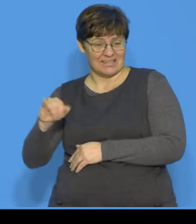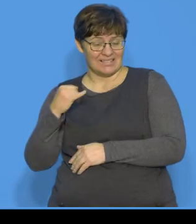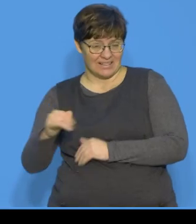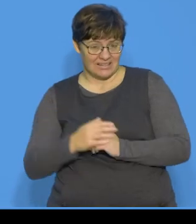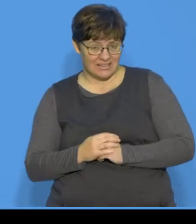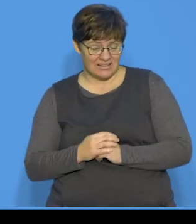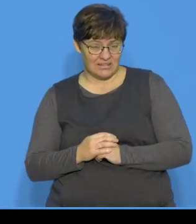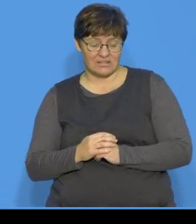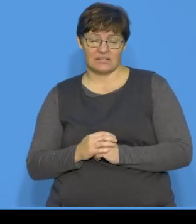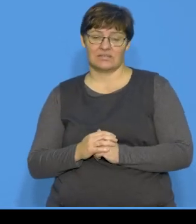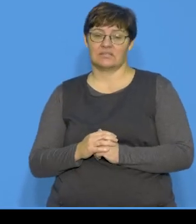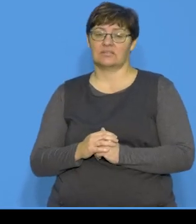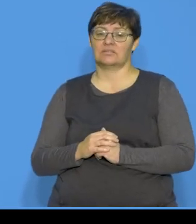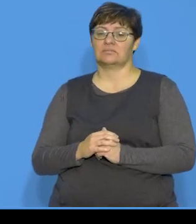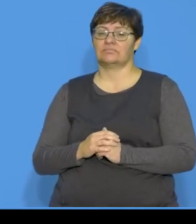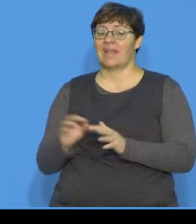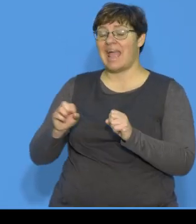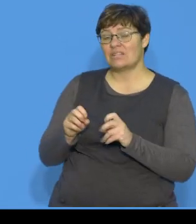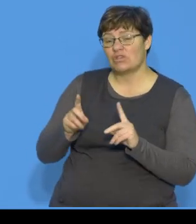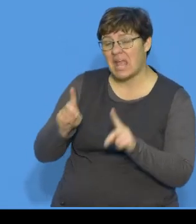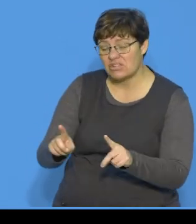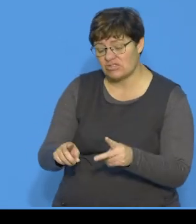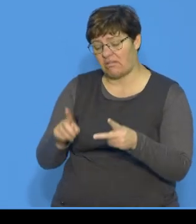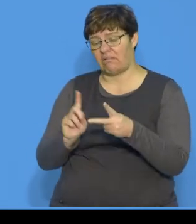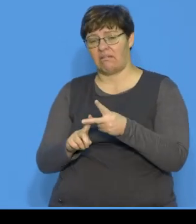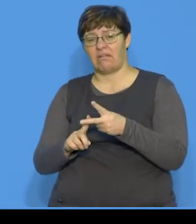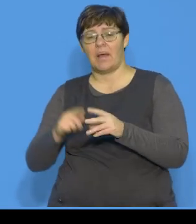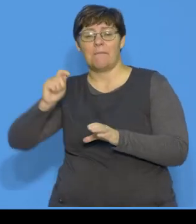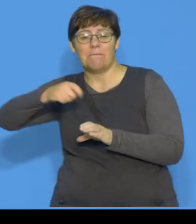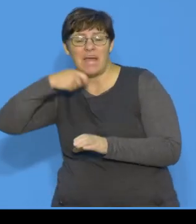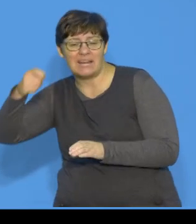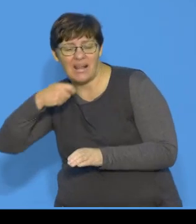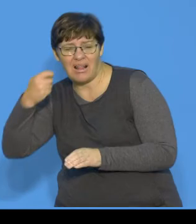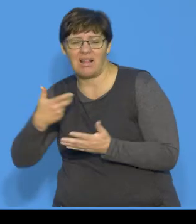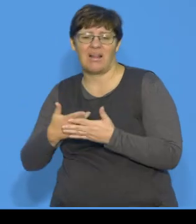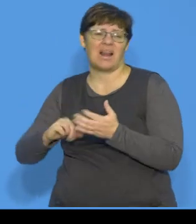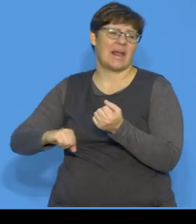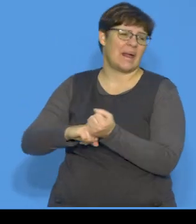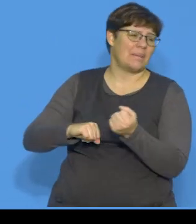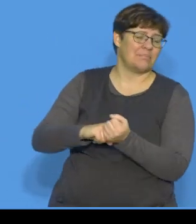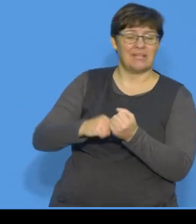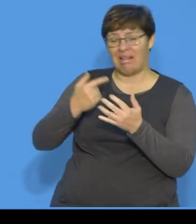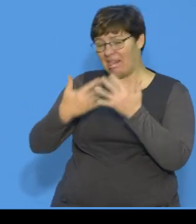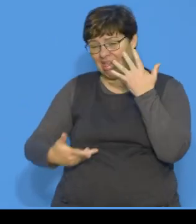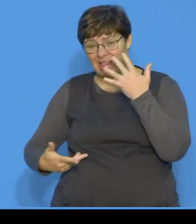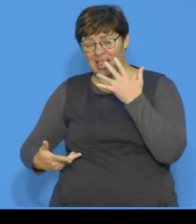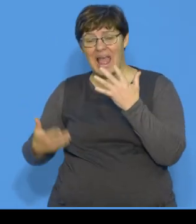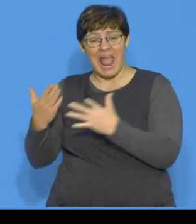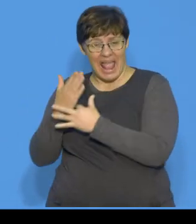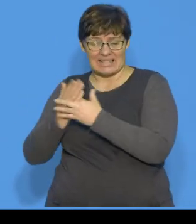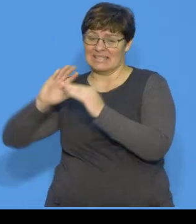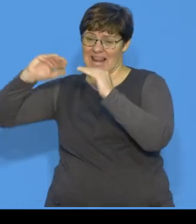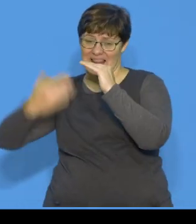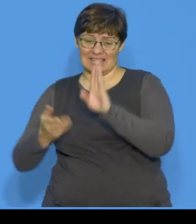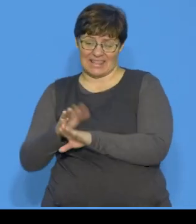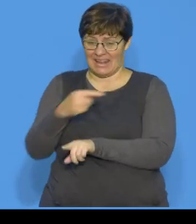have less access to education, to medical assistance, we see that